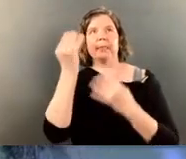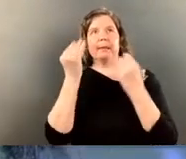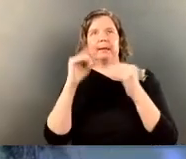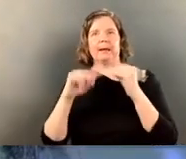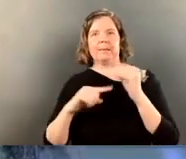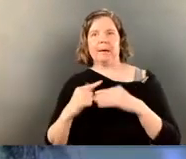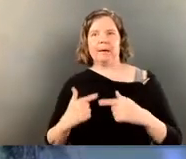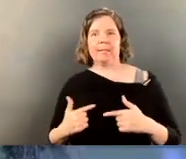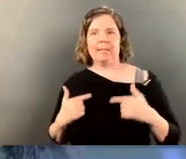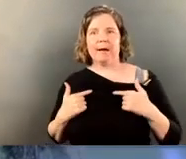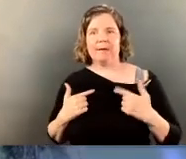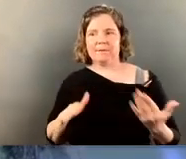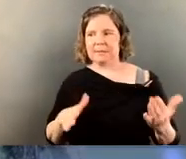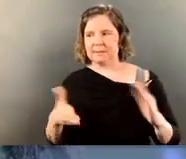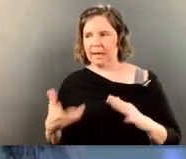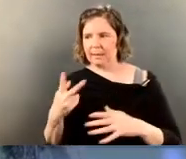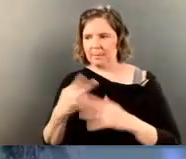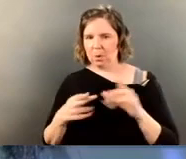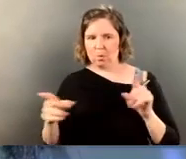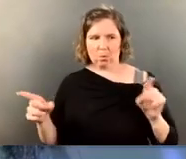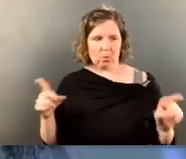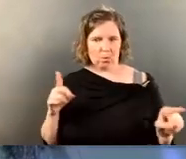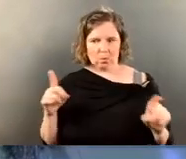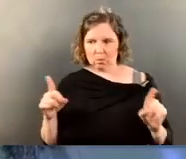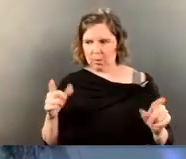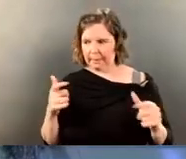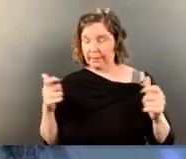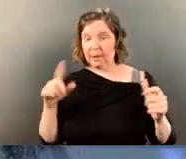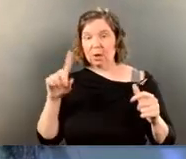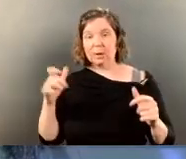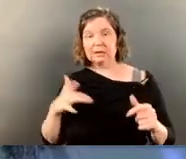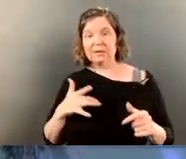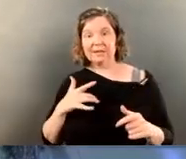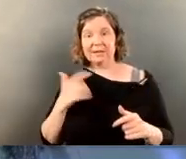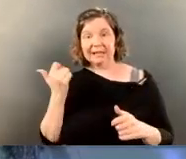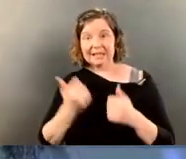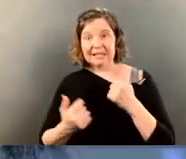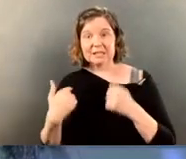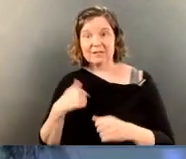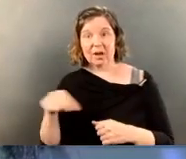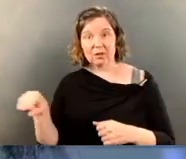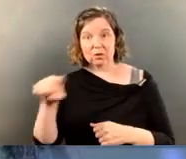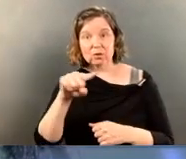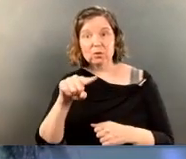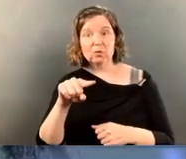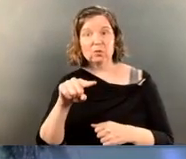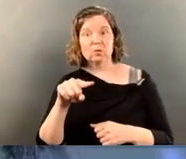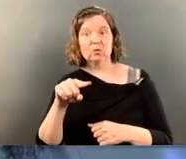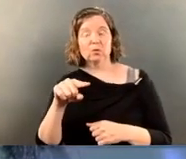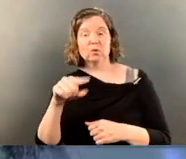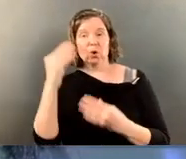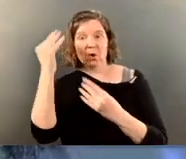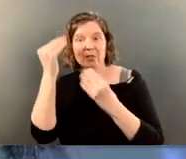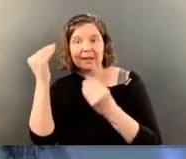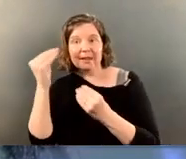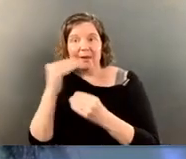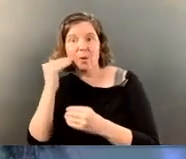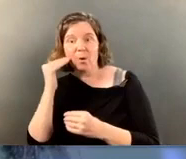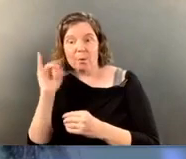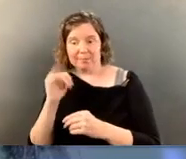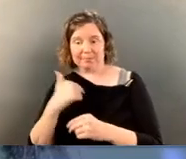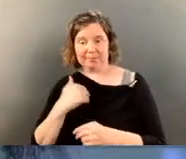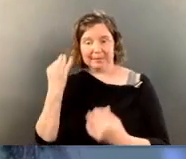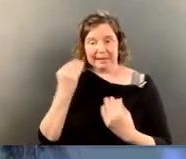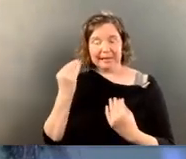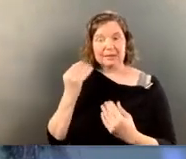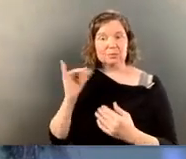about life and death. And one of the big questions that I feel like every single one of us, you're thinking this thought right now, whether